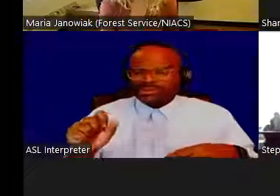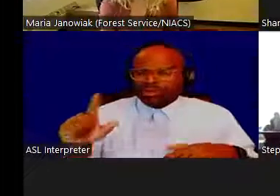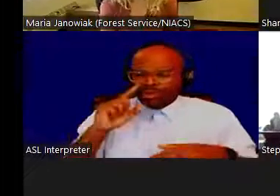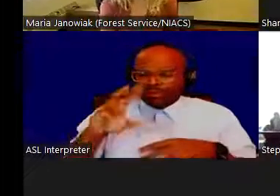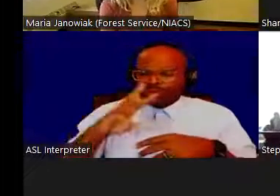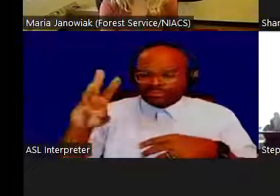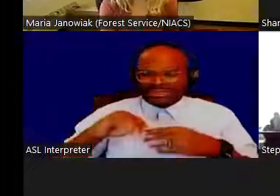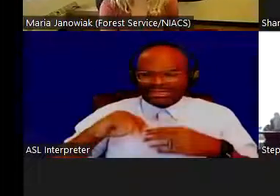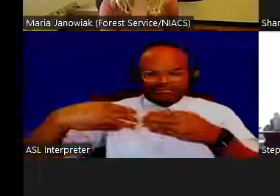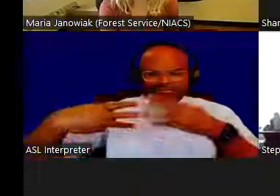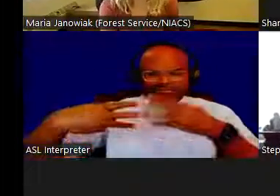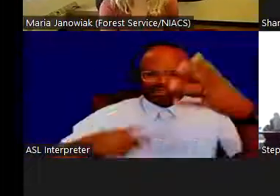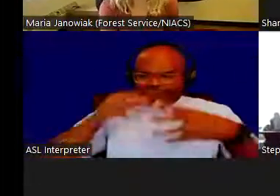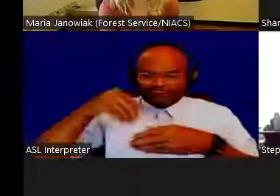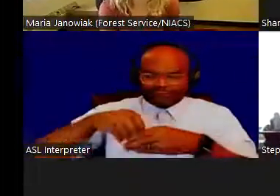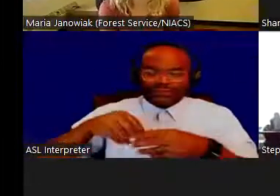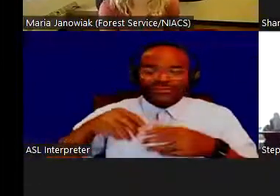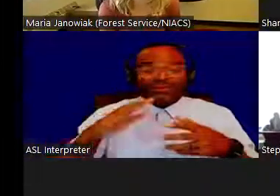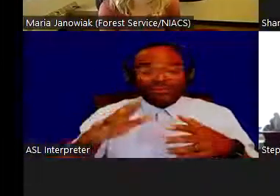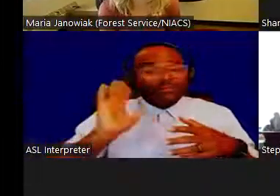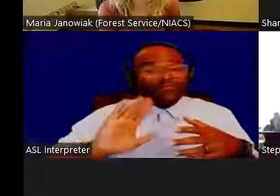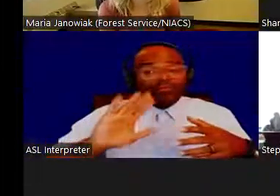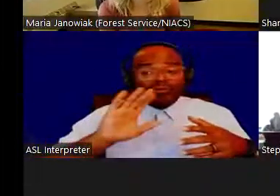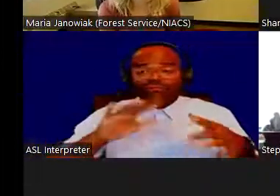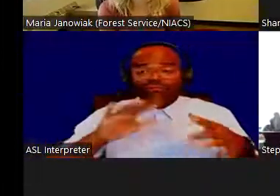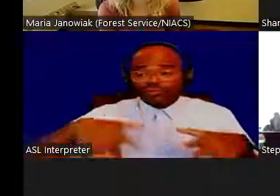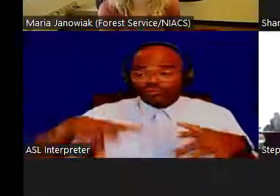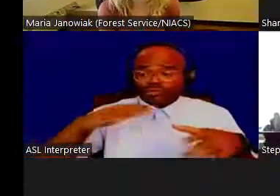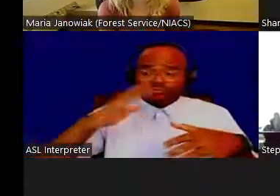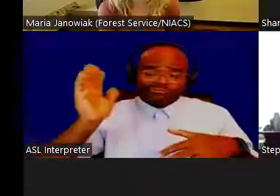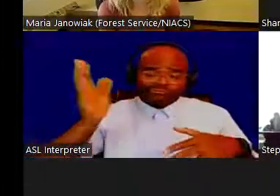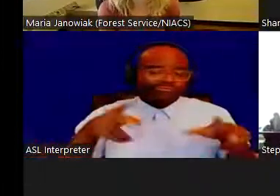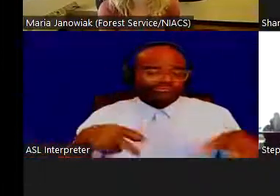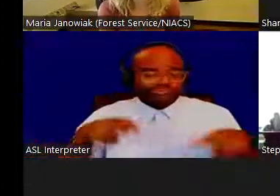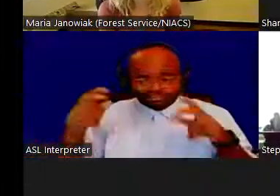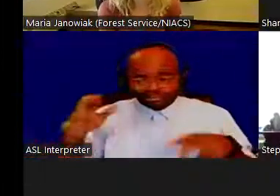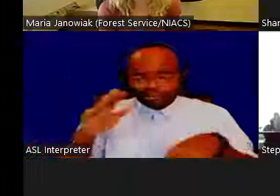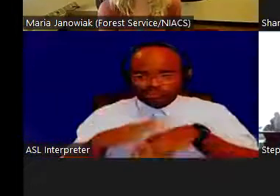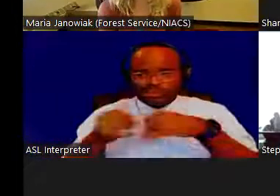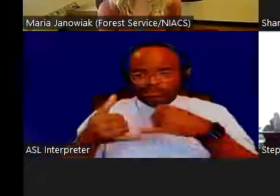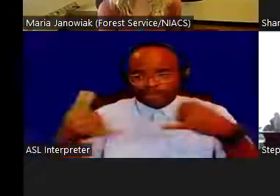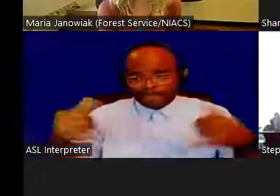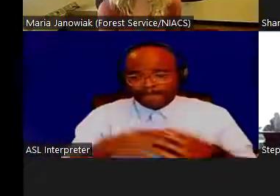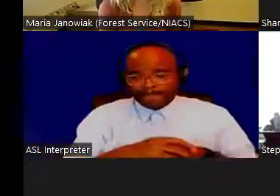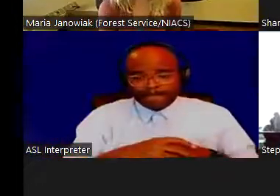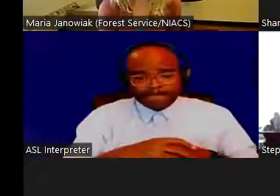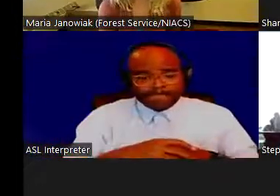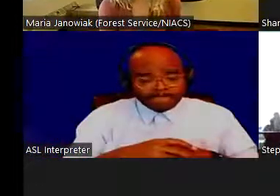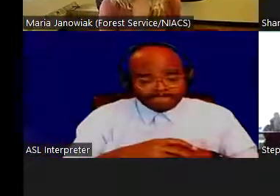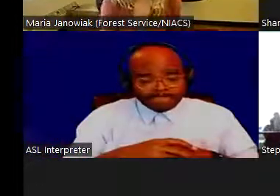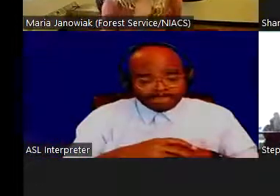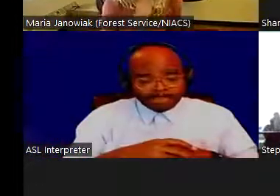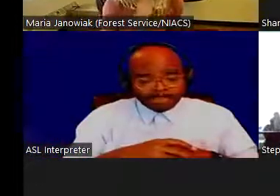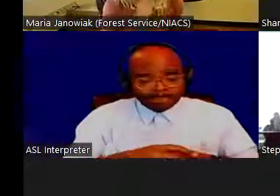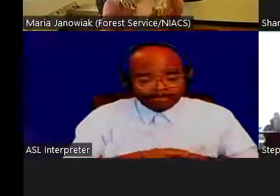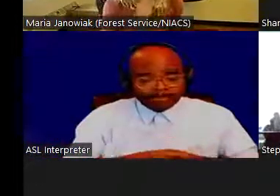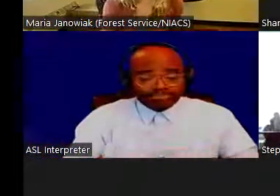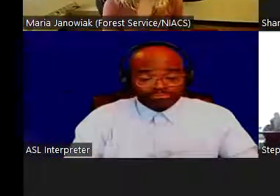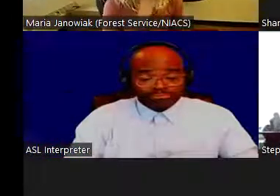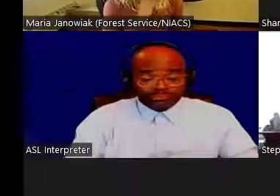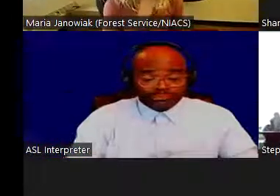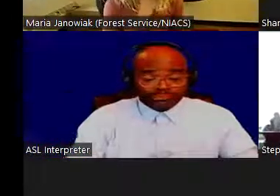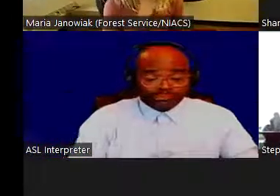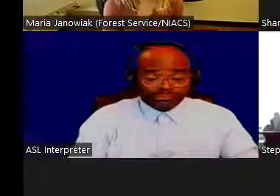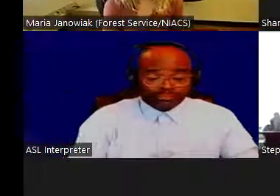And again, we post recorded presentations and slides after the presentations. And so as we mentioned today, I'll